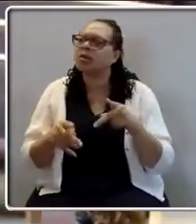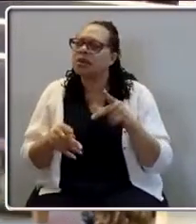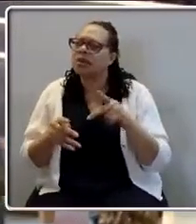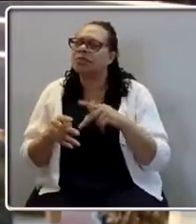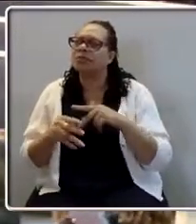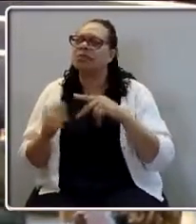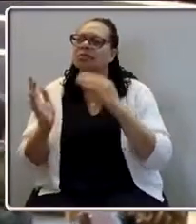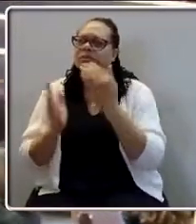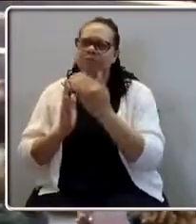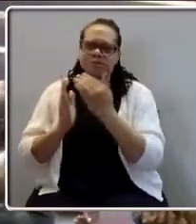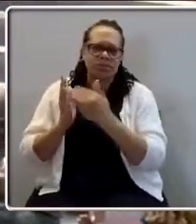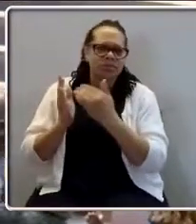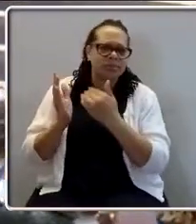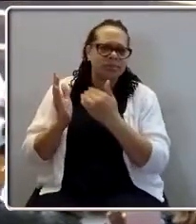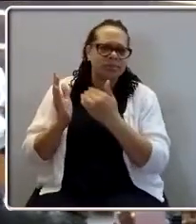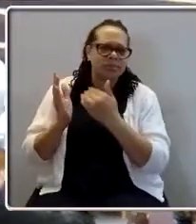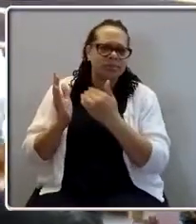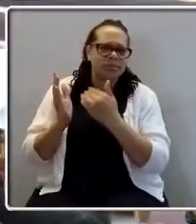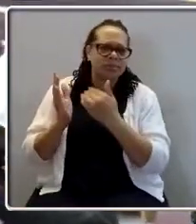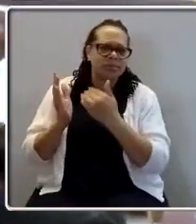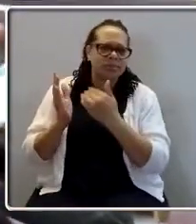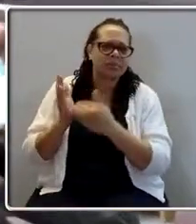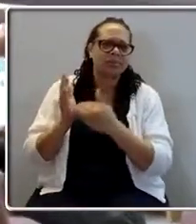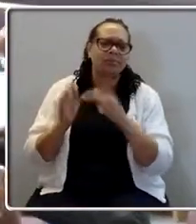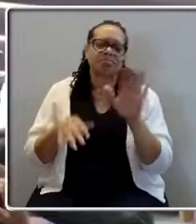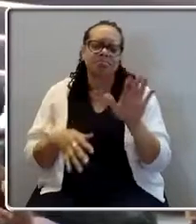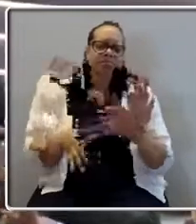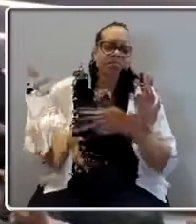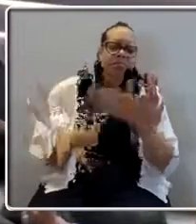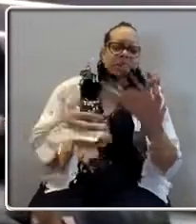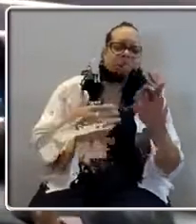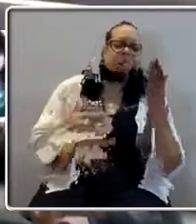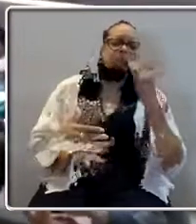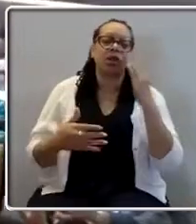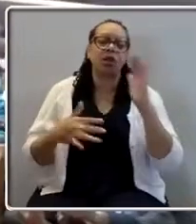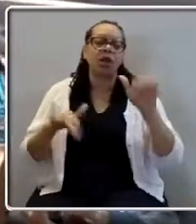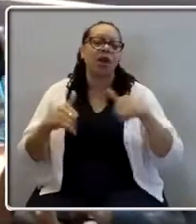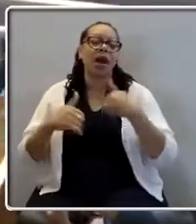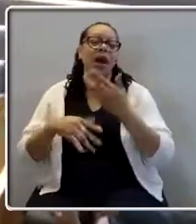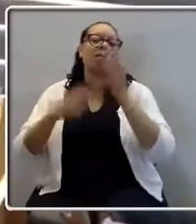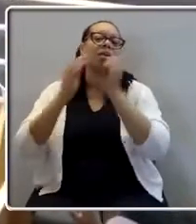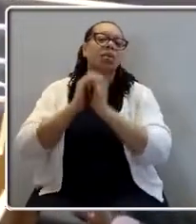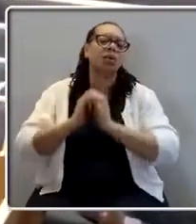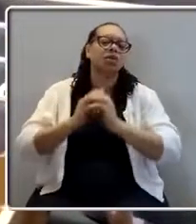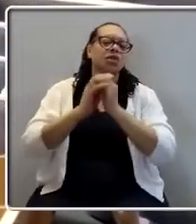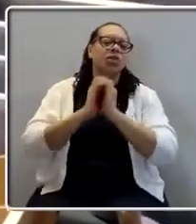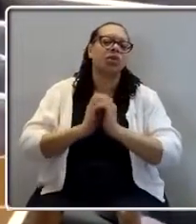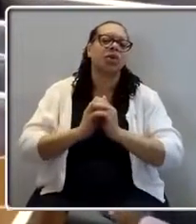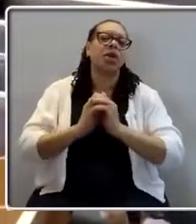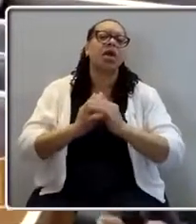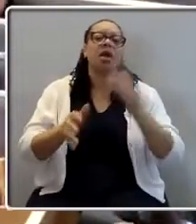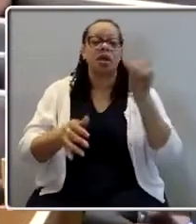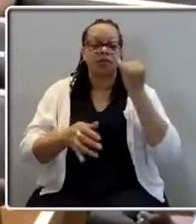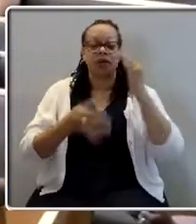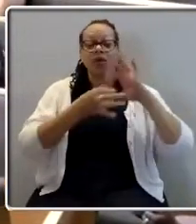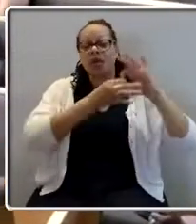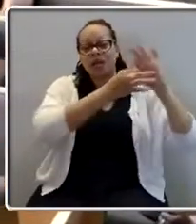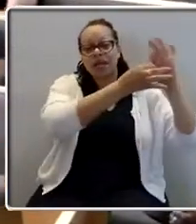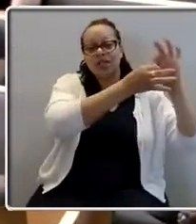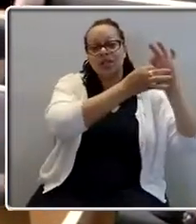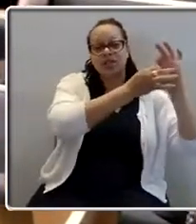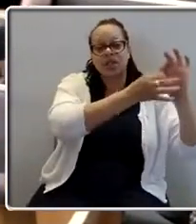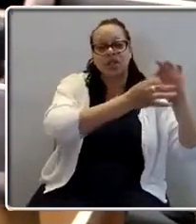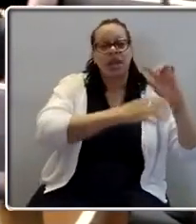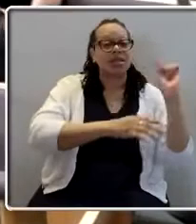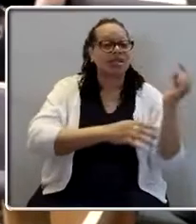Worship without an escort. I know how to get to the Father. I'm in relationship with him. It's not just on Sunday,